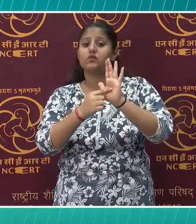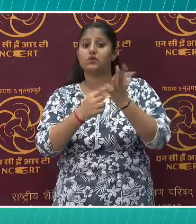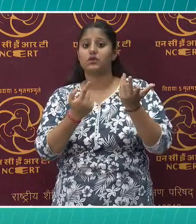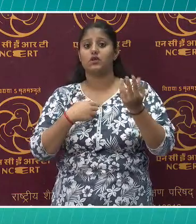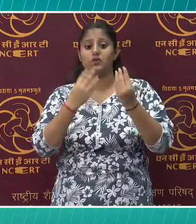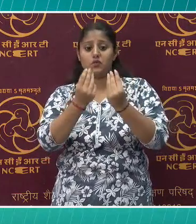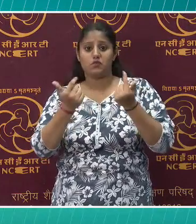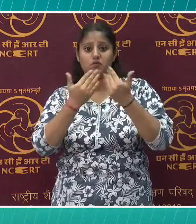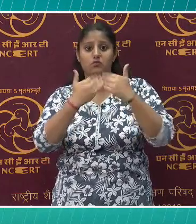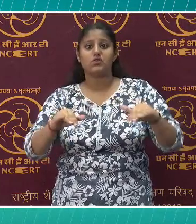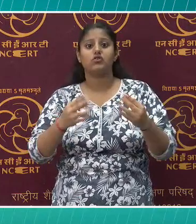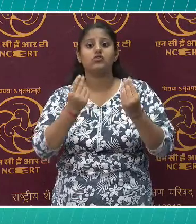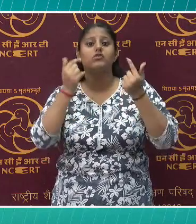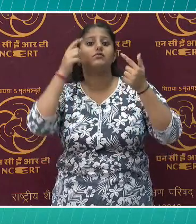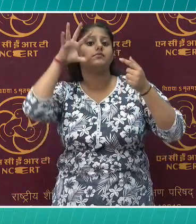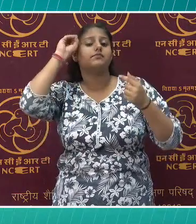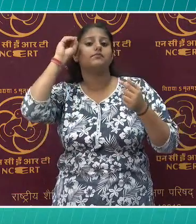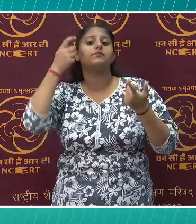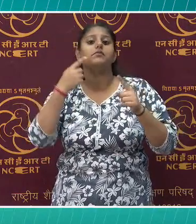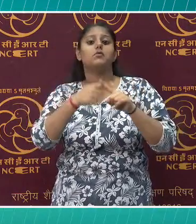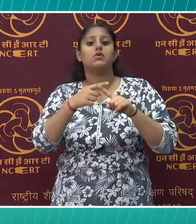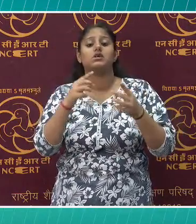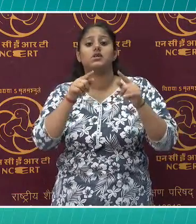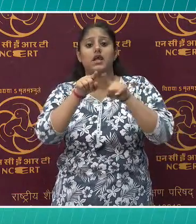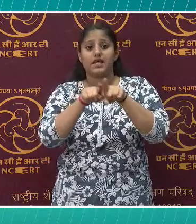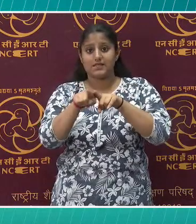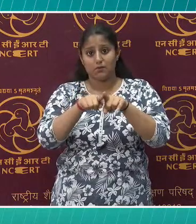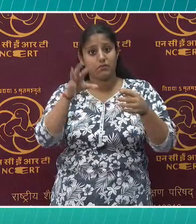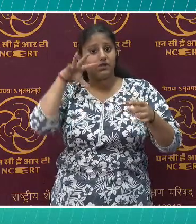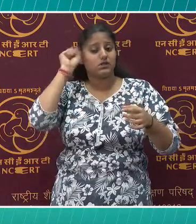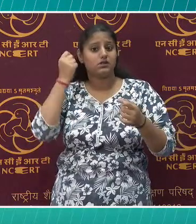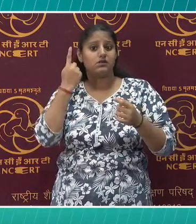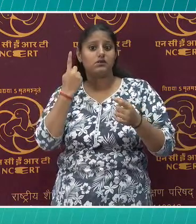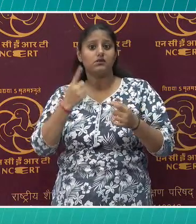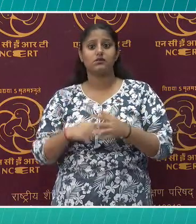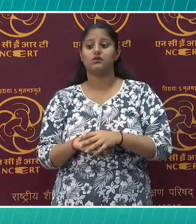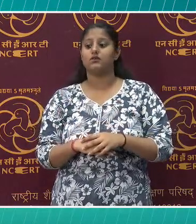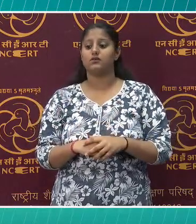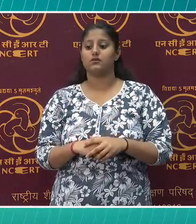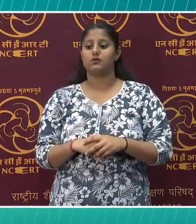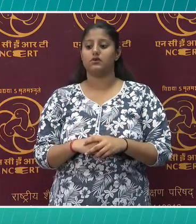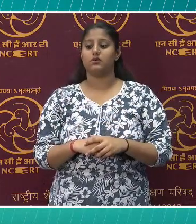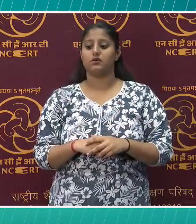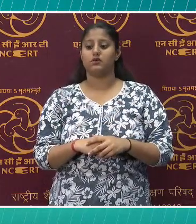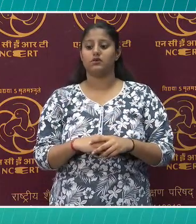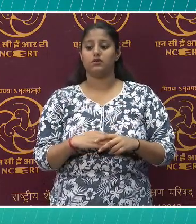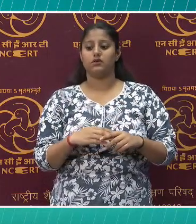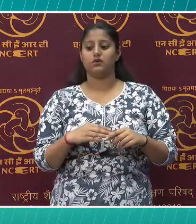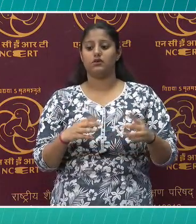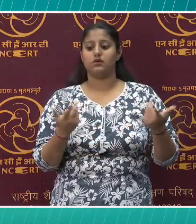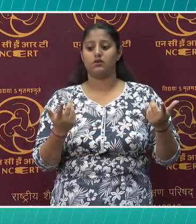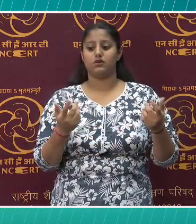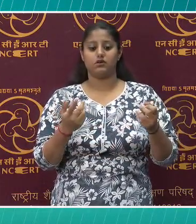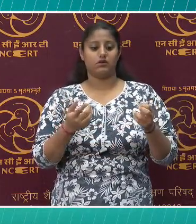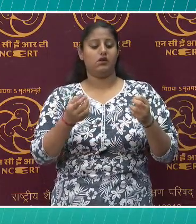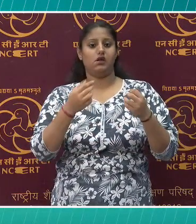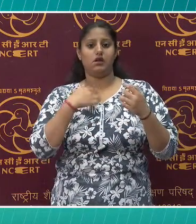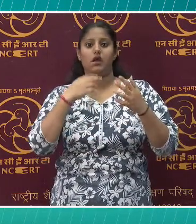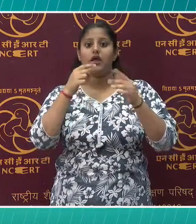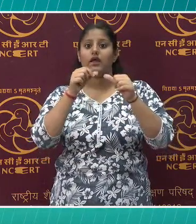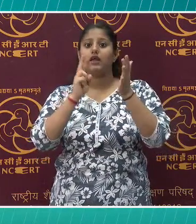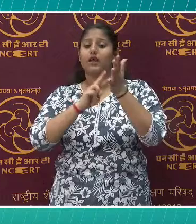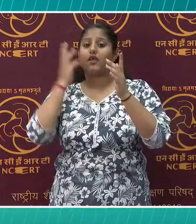children quickly learn it. I'll give you a very quick example of visual arts. What happened long time back, I am there in our RIE